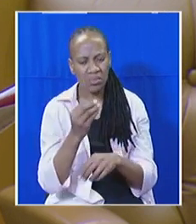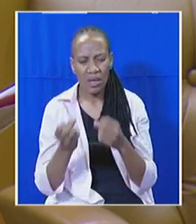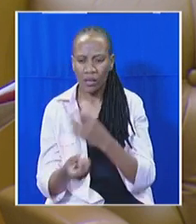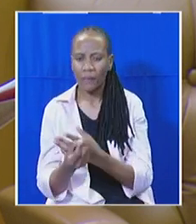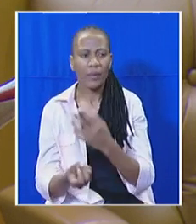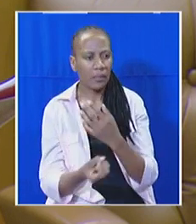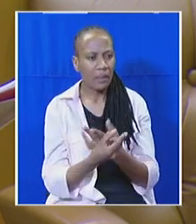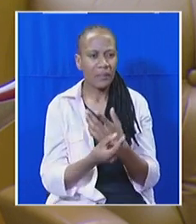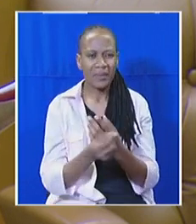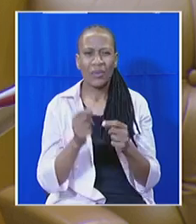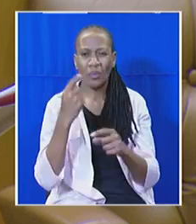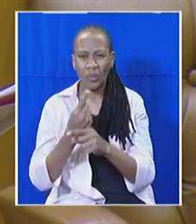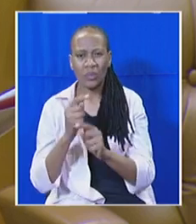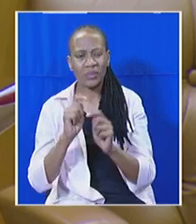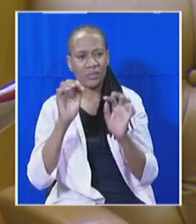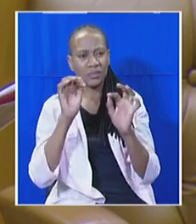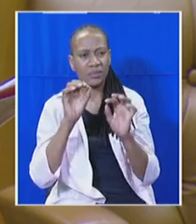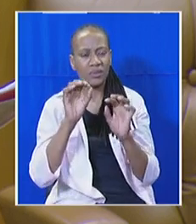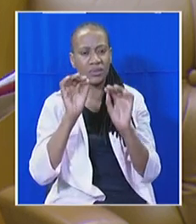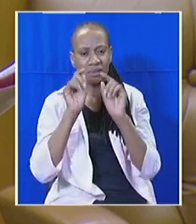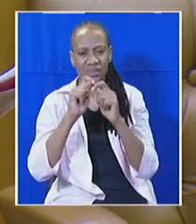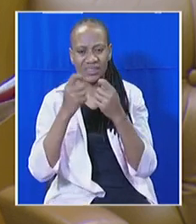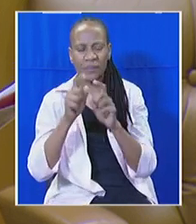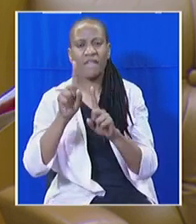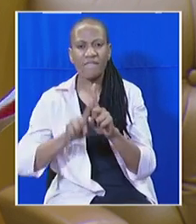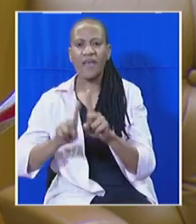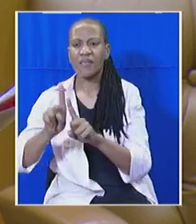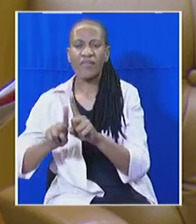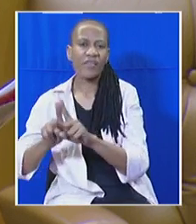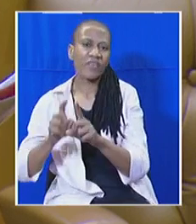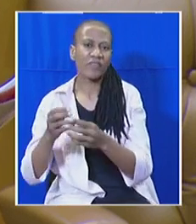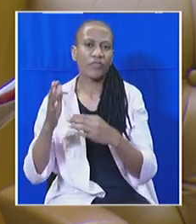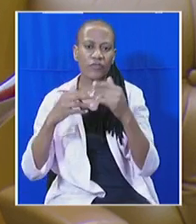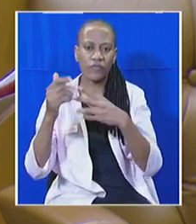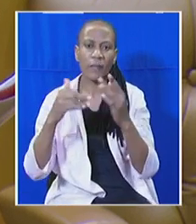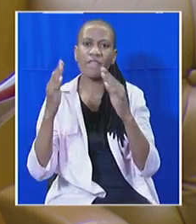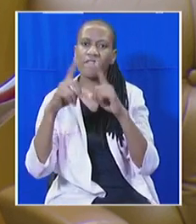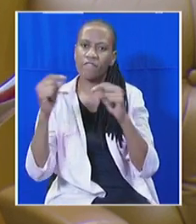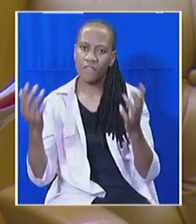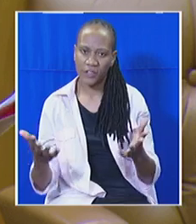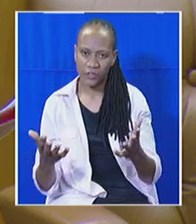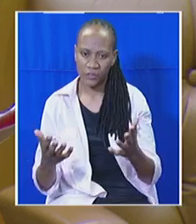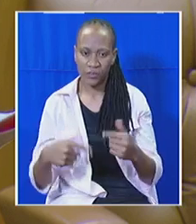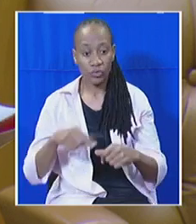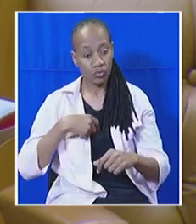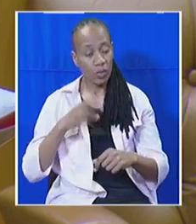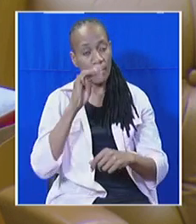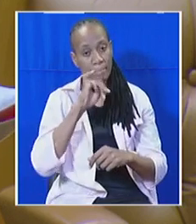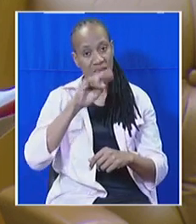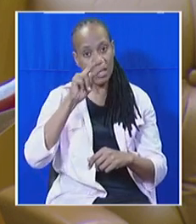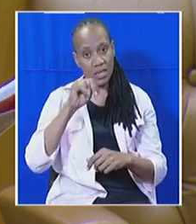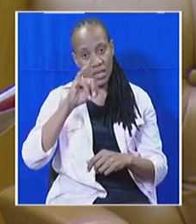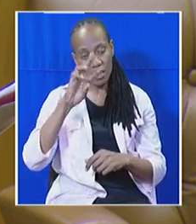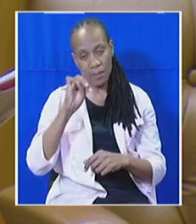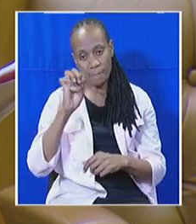to comply with their contractual obligations, MINMEC approved the strategy for action against defaulting contractors